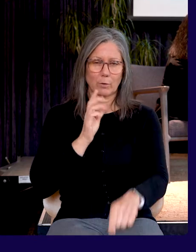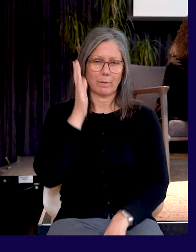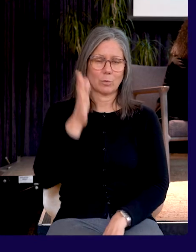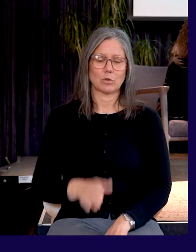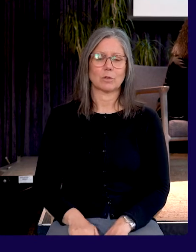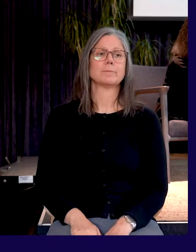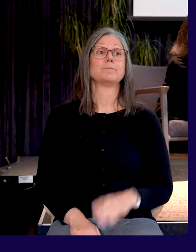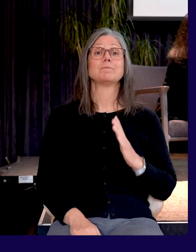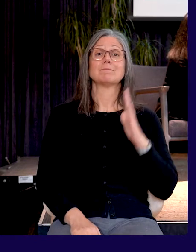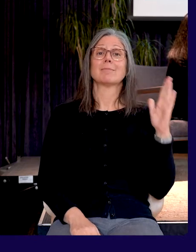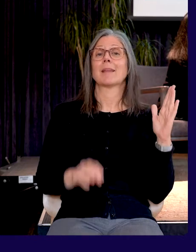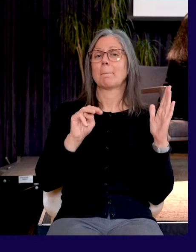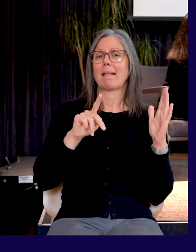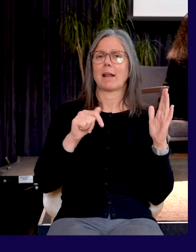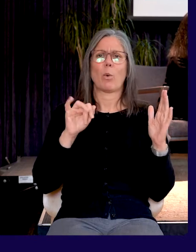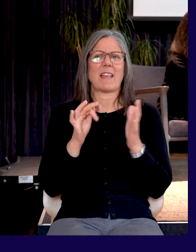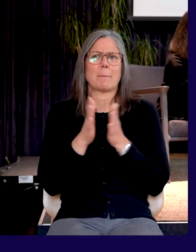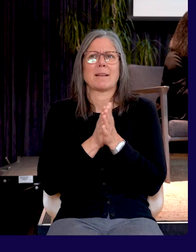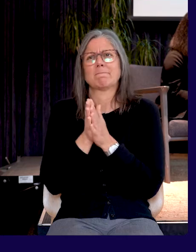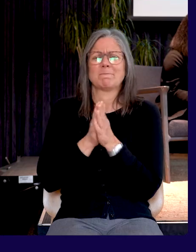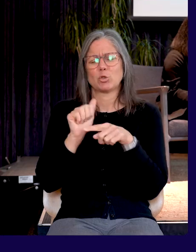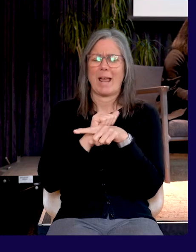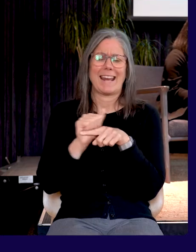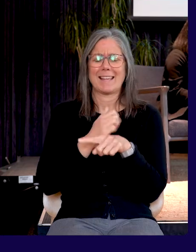Ooh, that's my jam. Training is my jam.